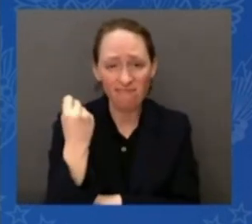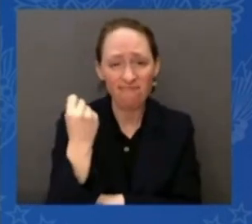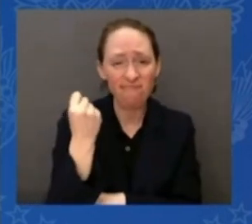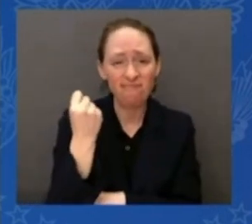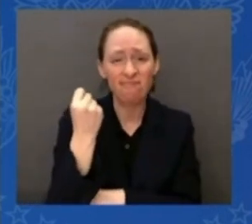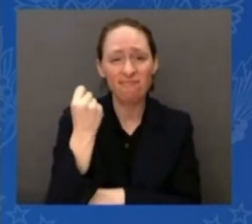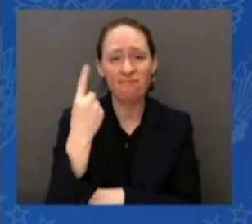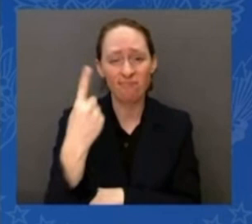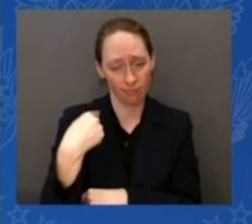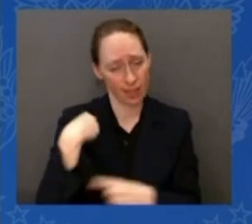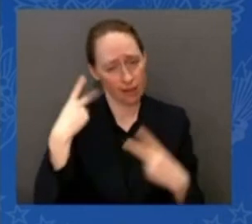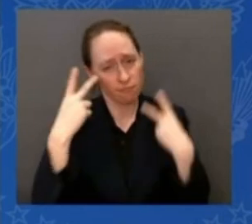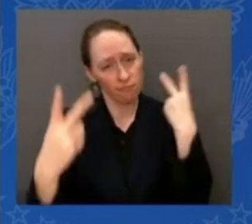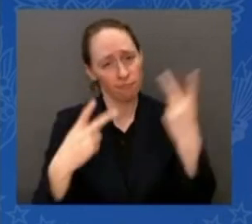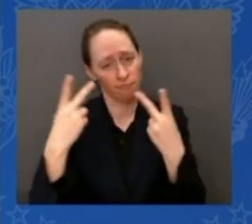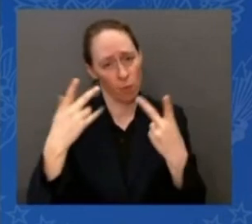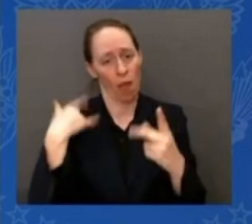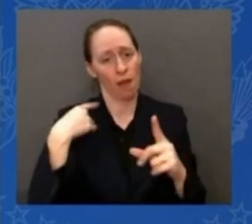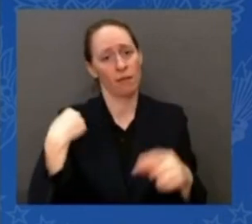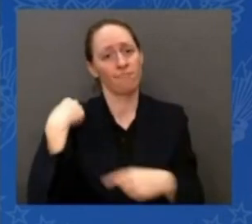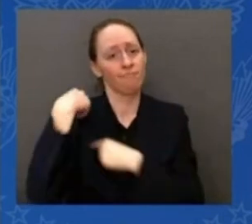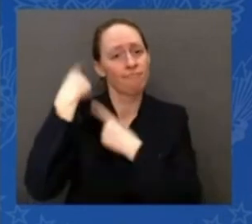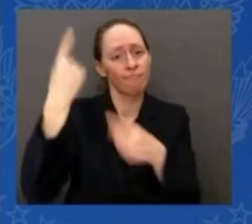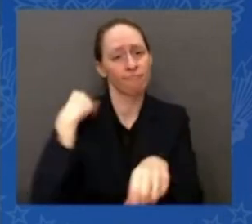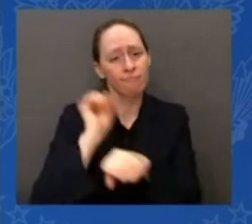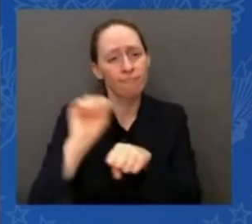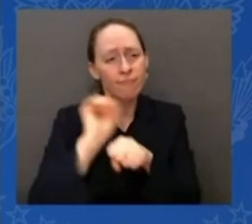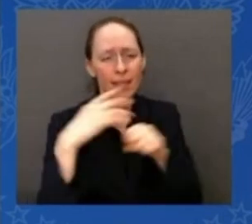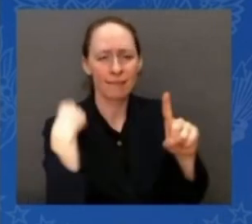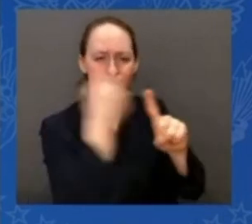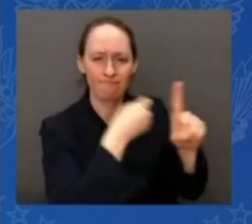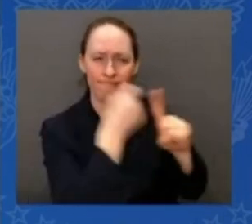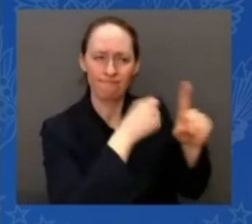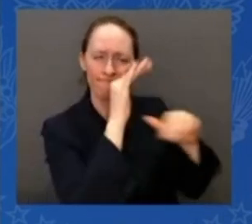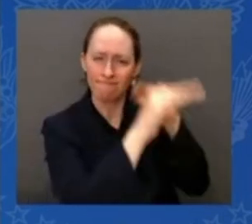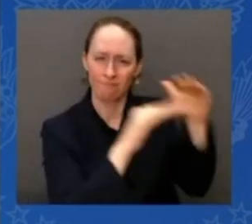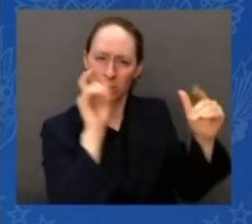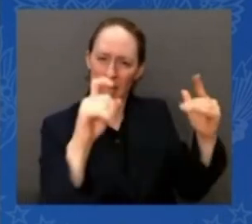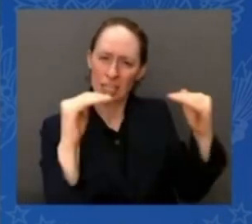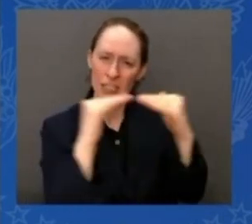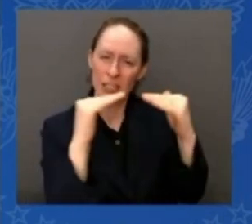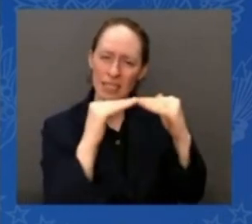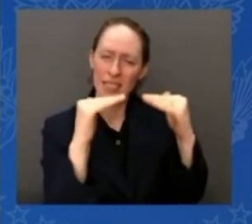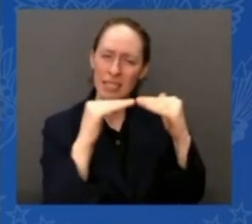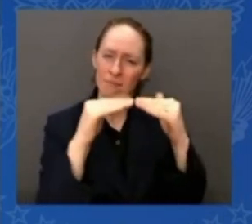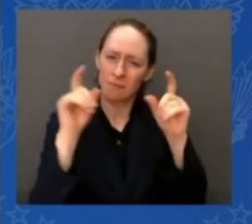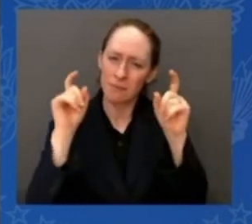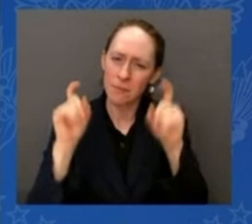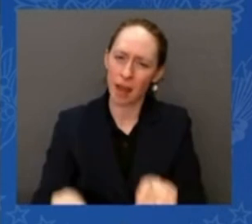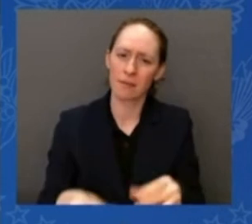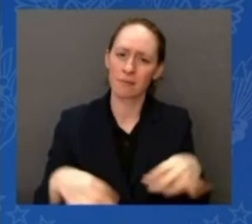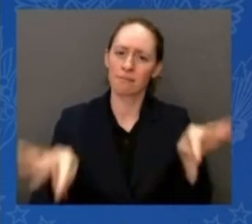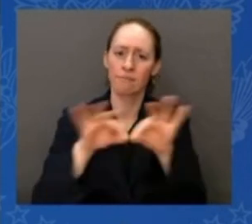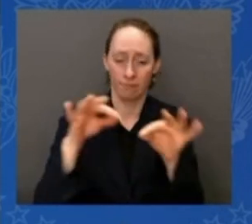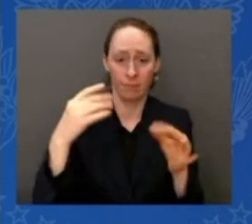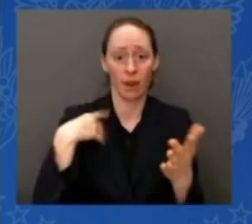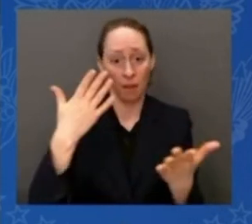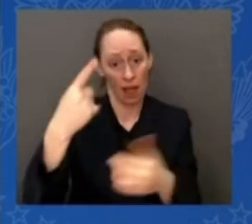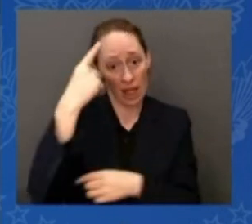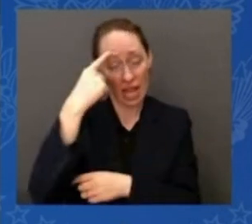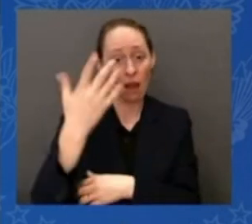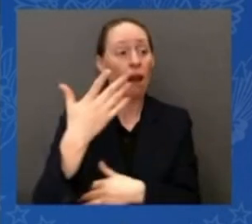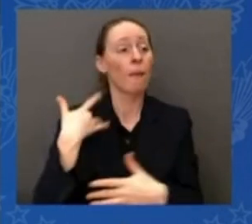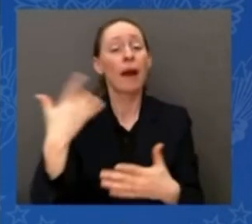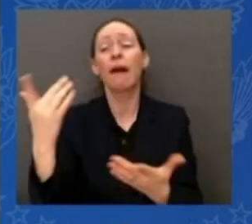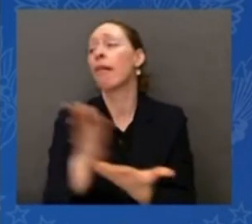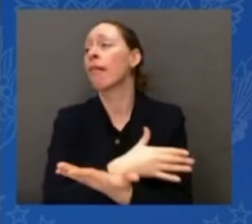the shadows, to workers who are organizing for power and respect in the workplace, know that we see you, we stand